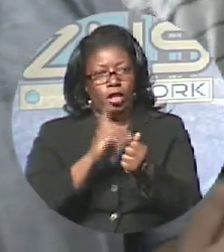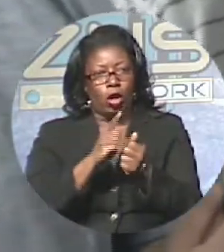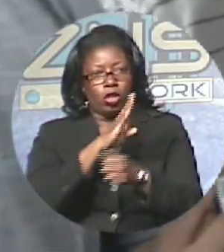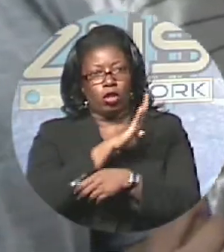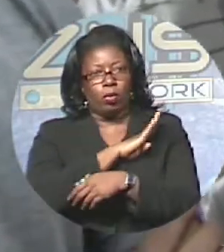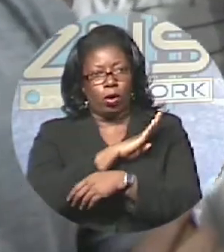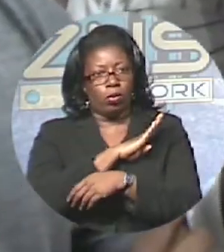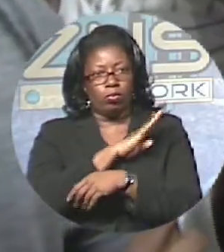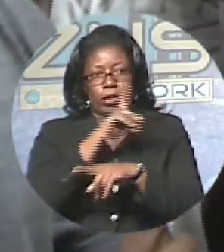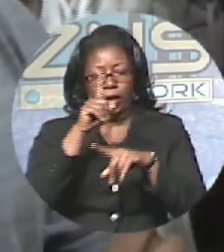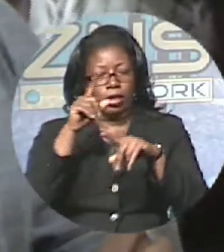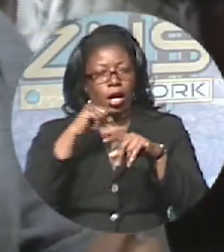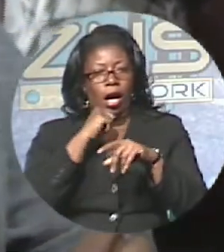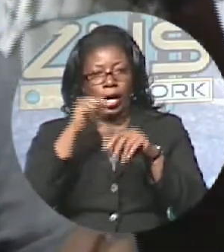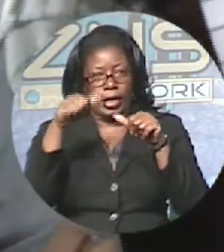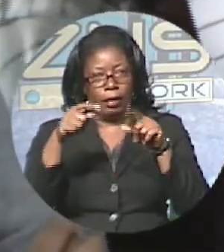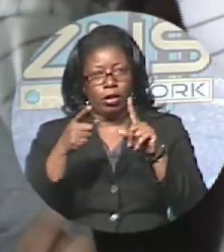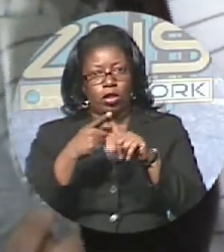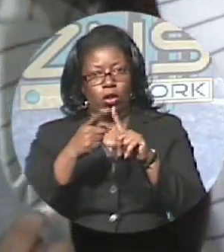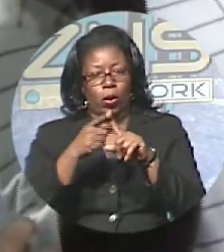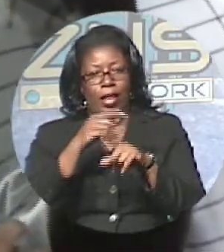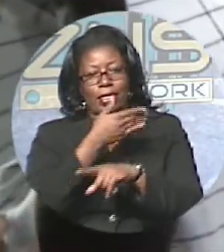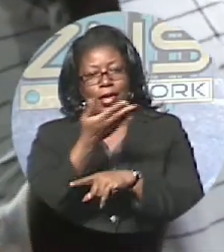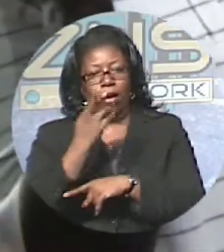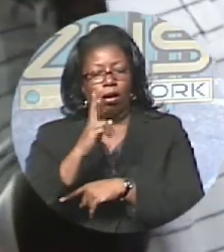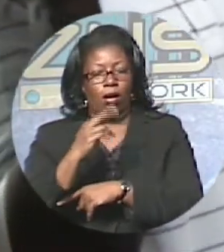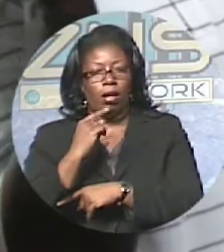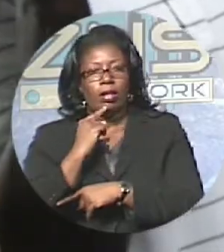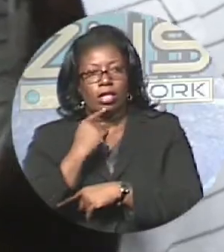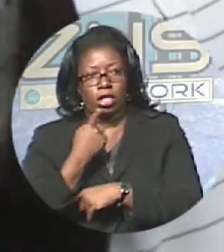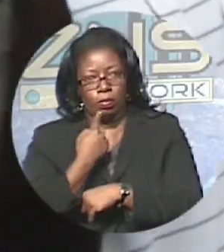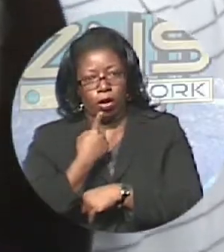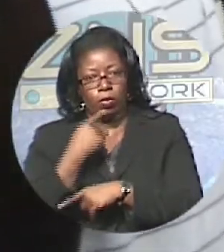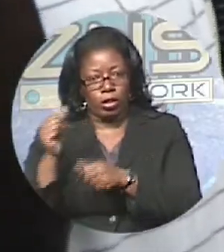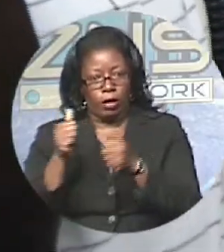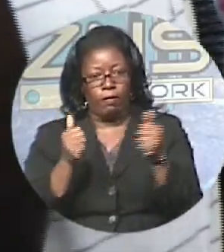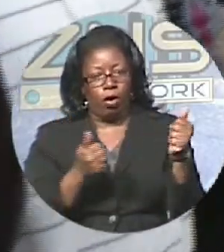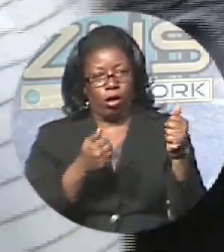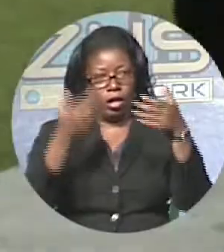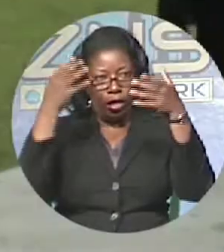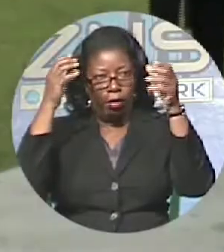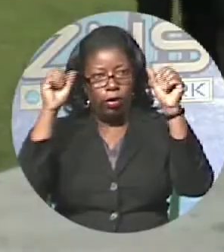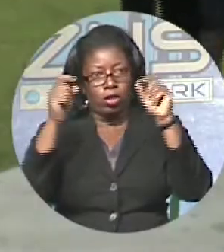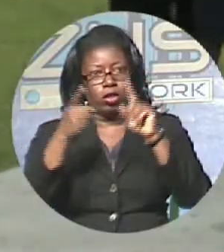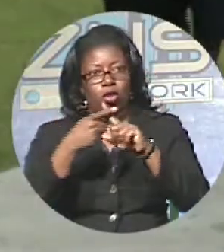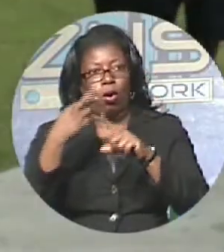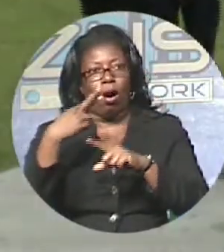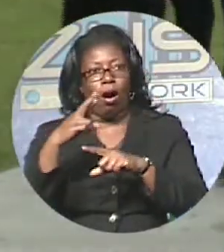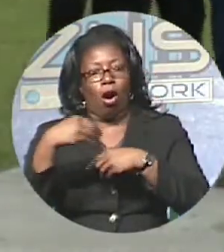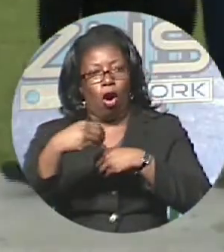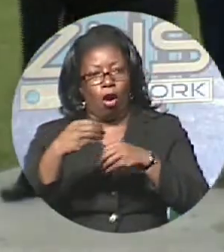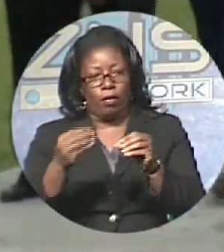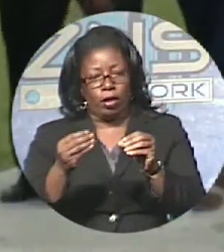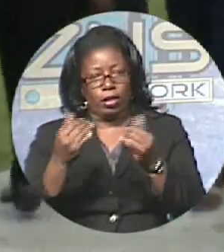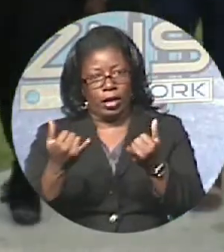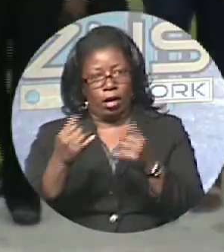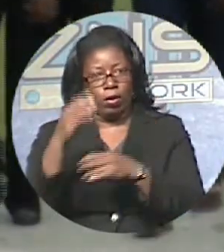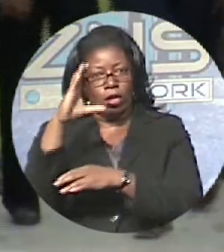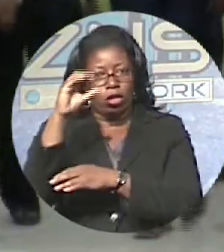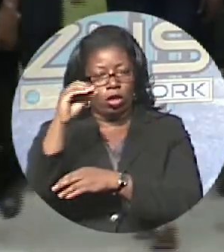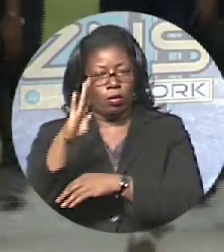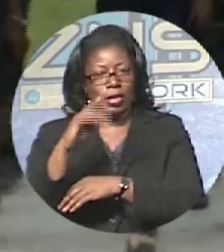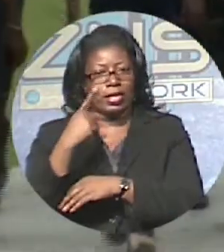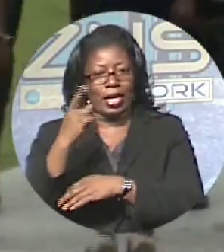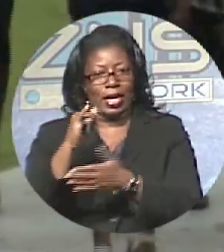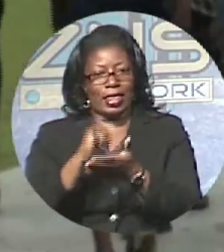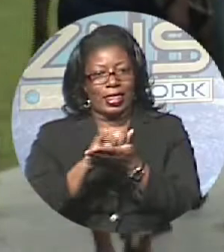not successful, and they expressed their disappointment and frustration as they followed the president to her office. COB says despite reports that the students